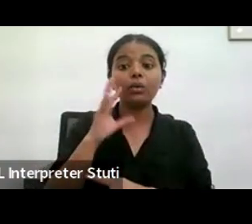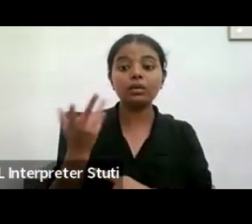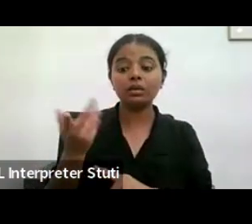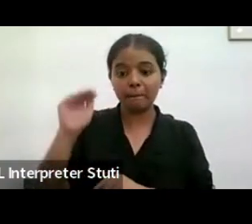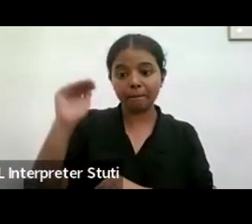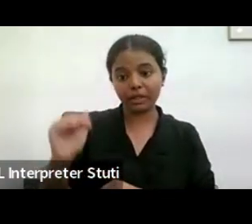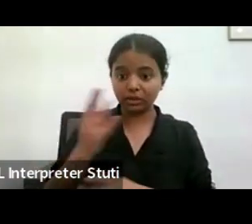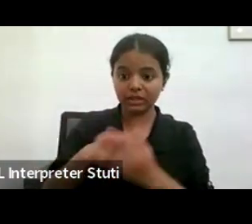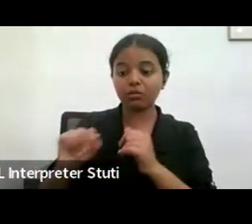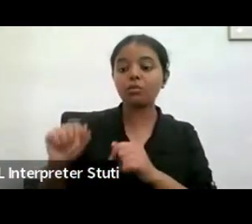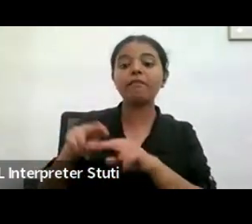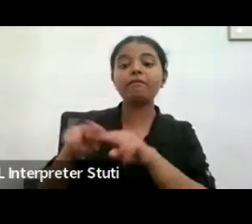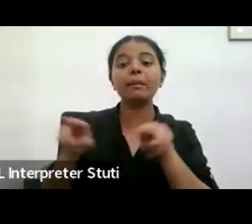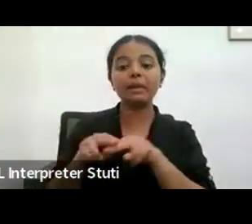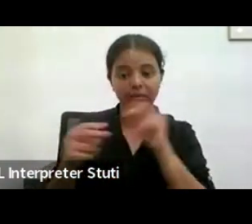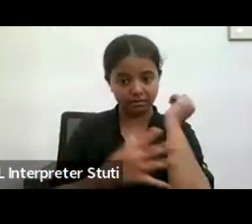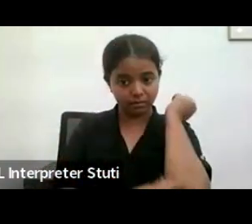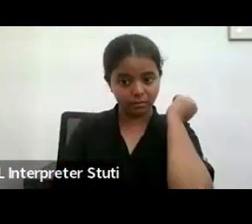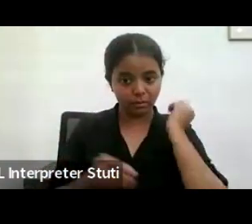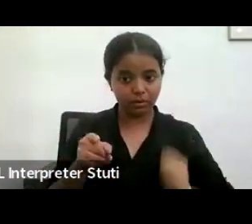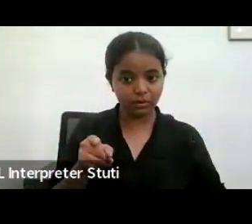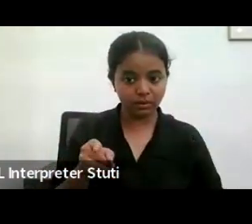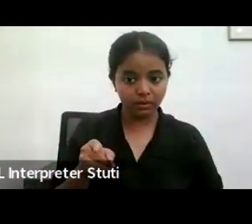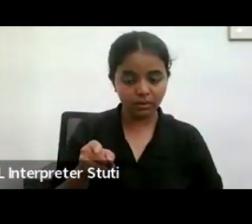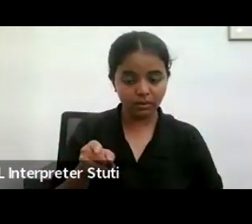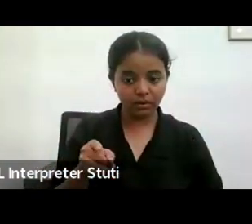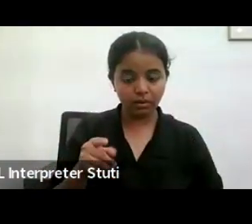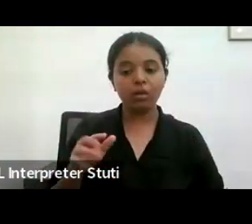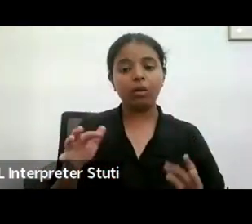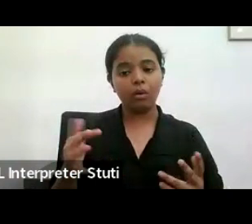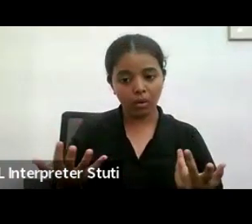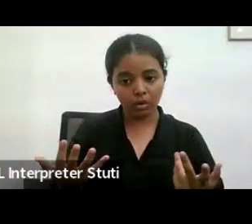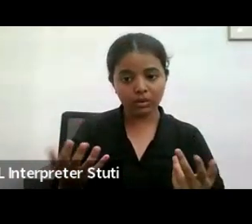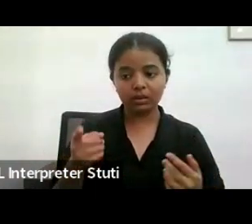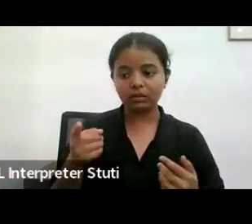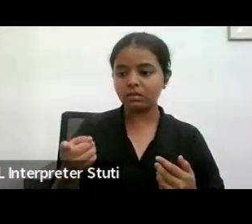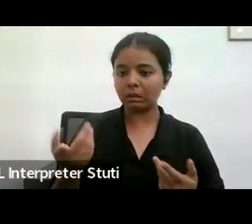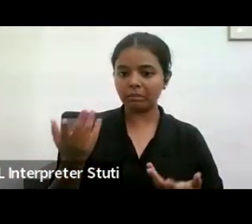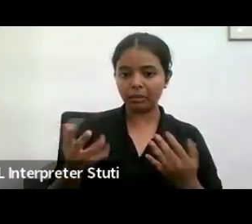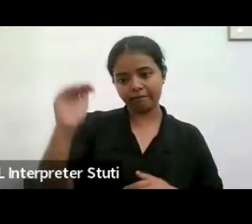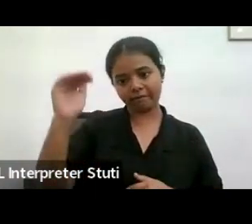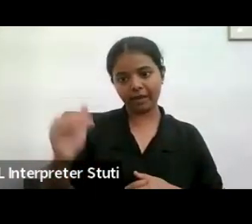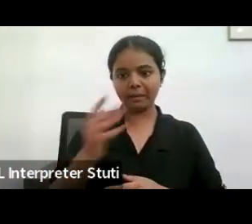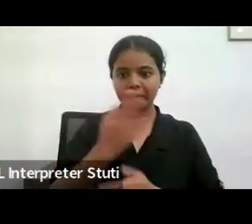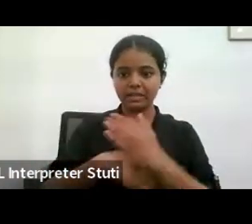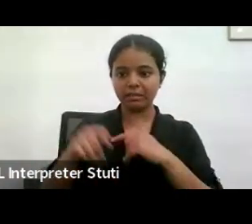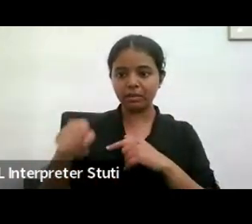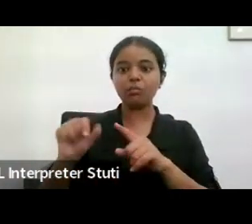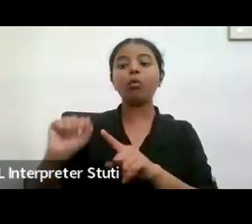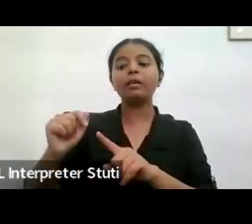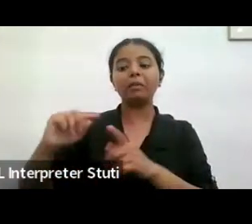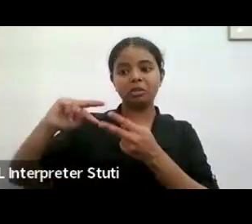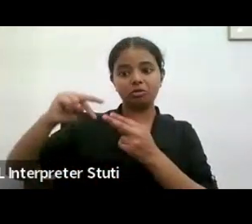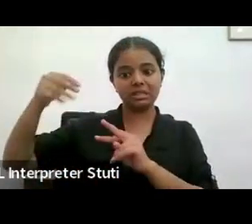are the barriers? Is it a very poor family? Is there someone else who's very, very unwell, who has a long-term illness in the